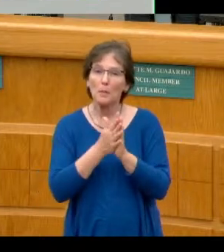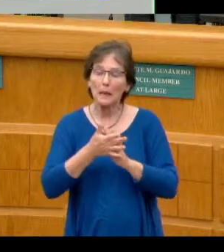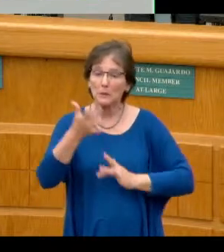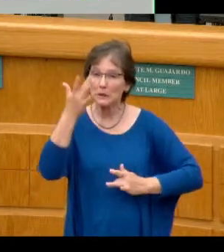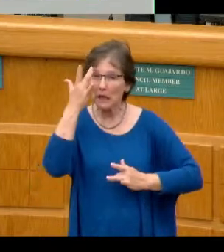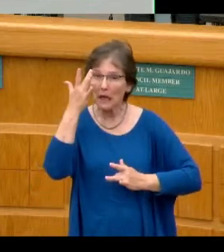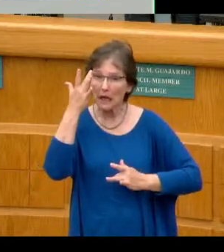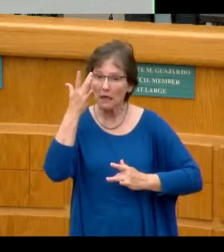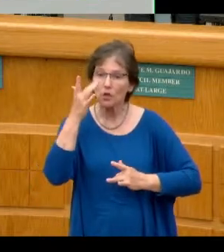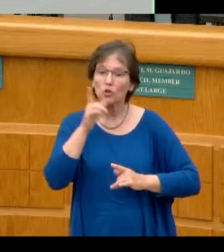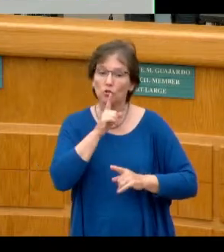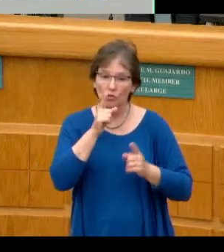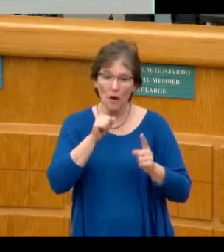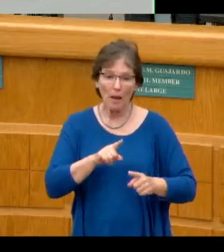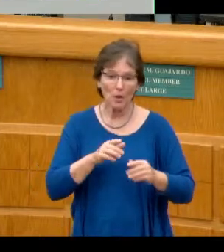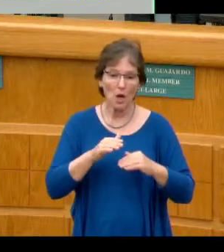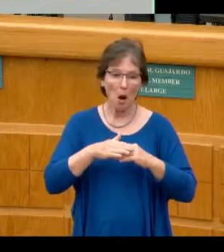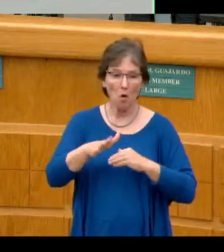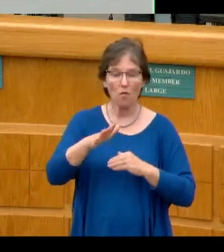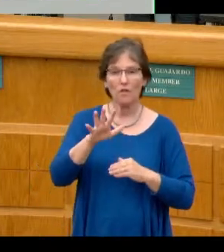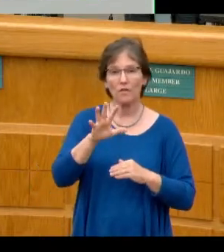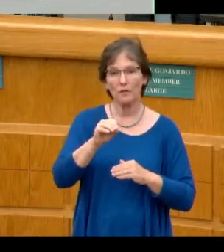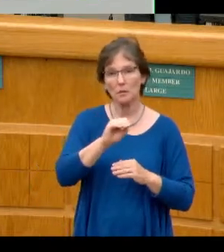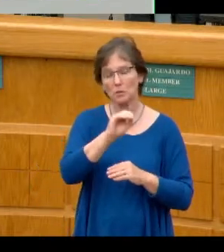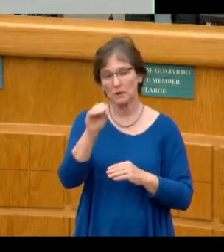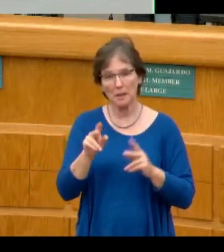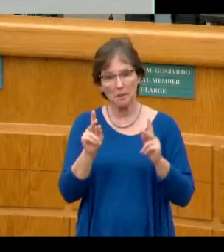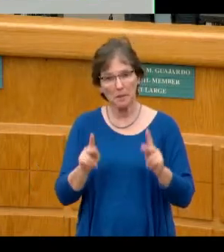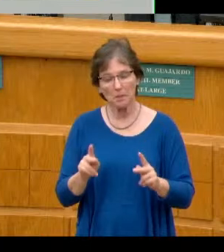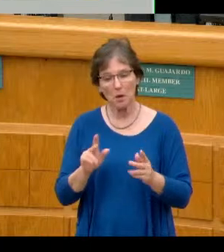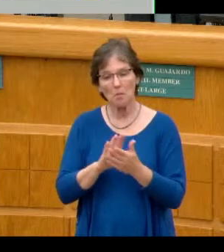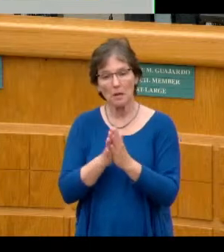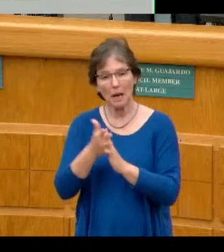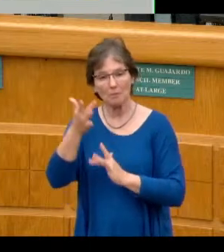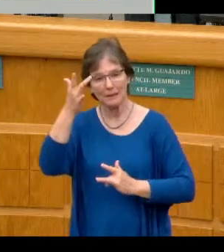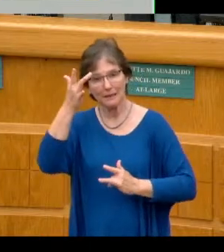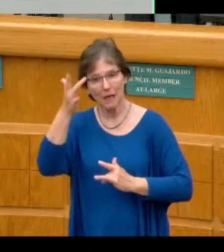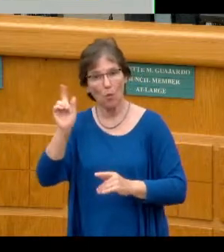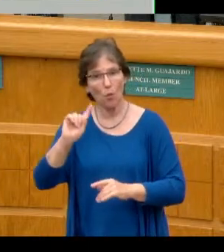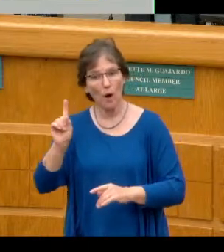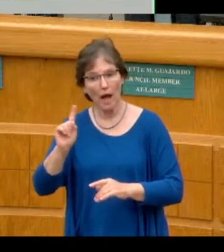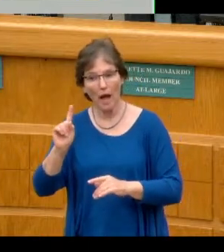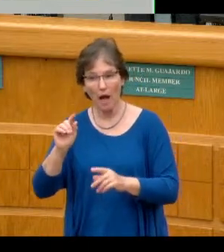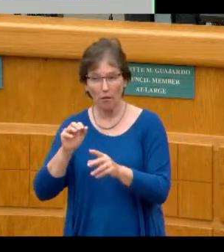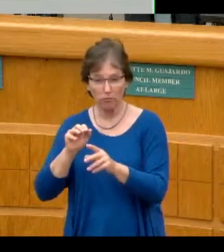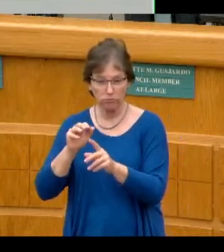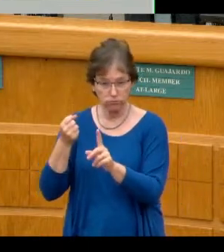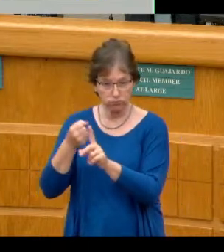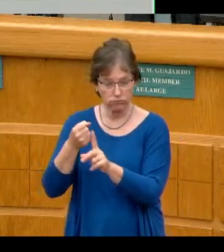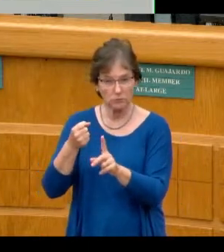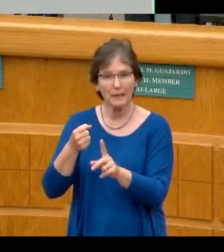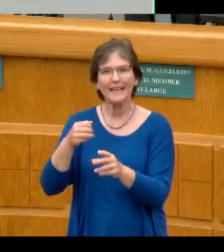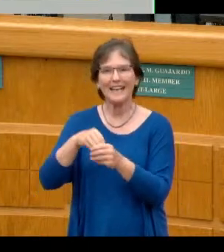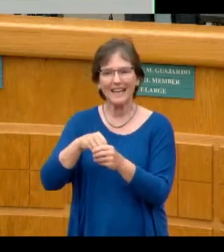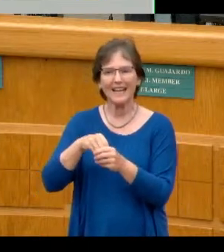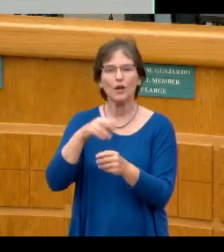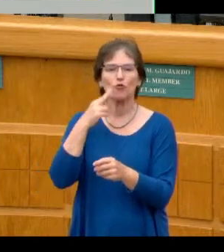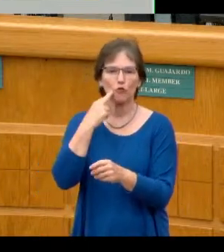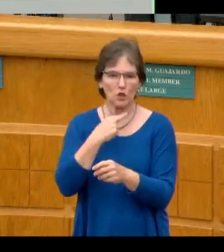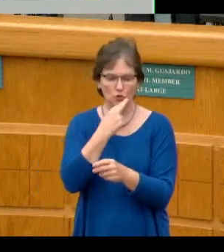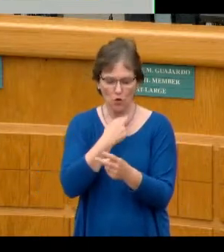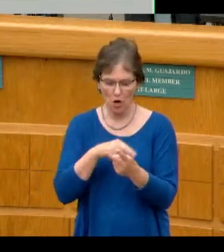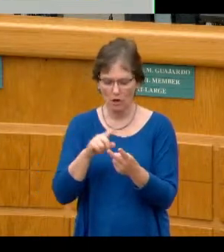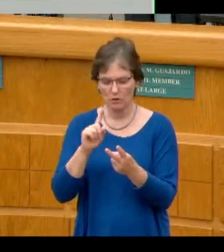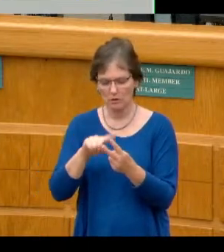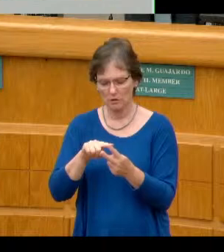that. The one thing I'll tell you, remember El Paso. This is one of the places in Texas going through a huge outbreak right now. Their